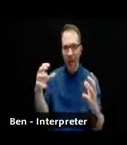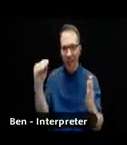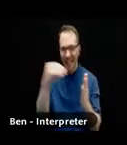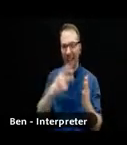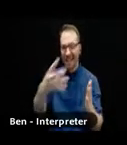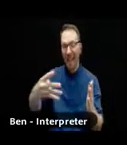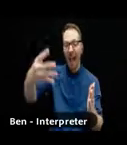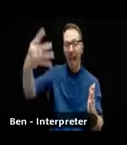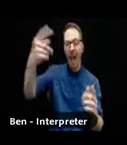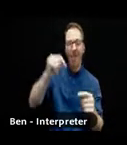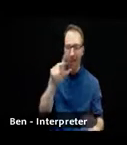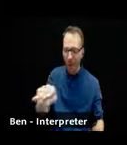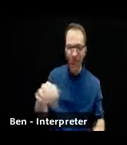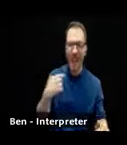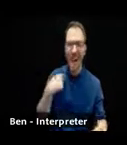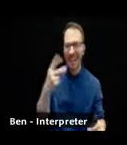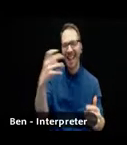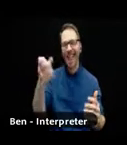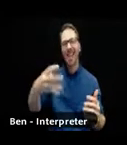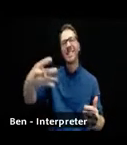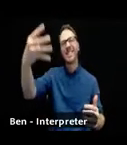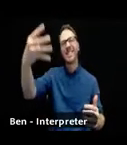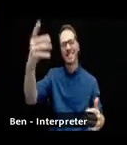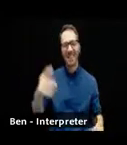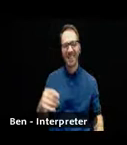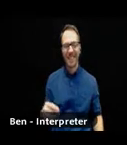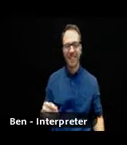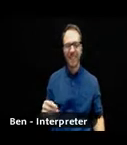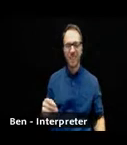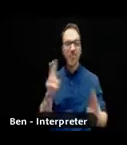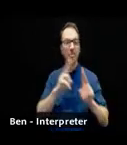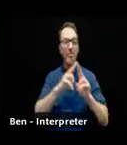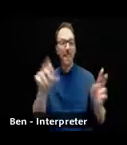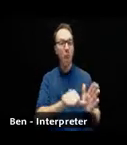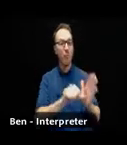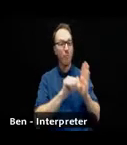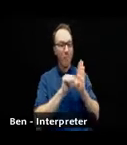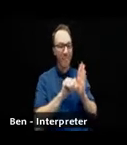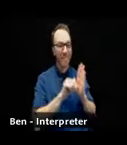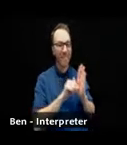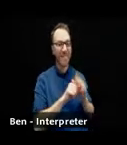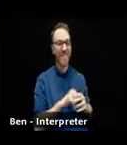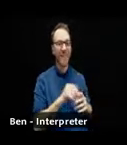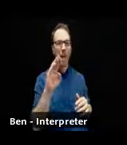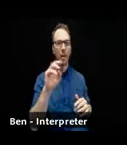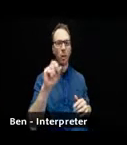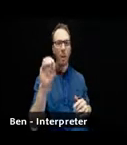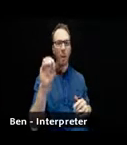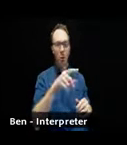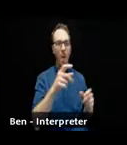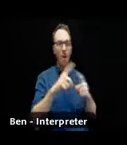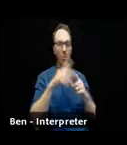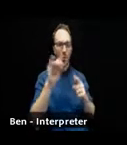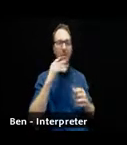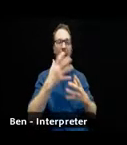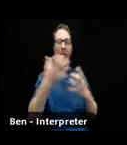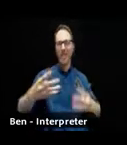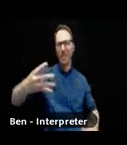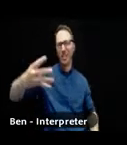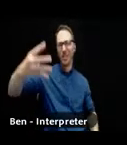look at the chat box because it's distracting. It's very impressive that you managed to do that, because there was a lot of